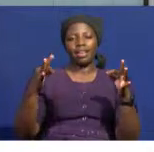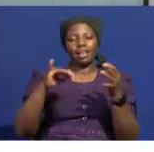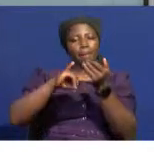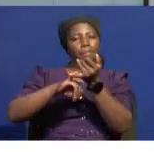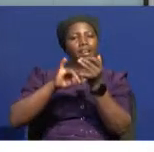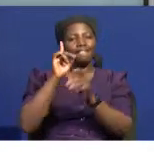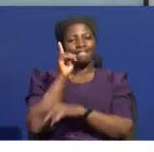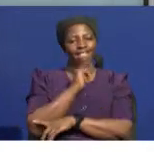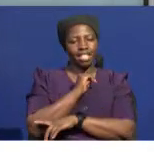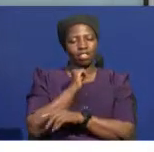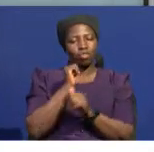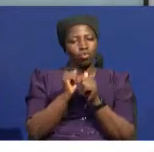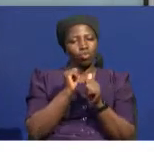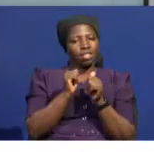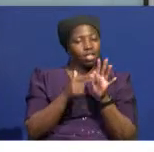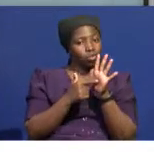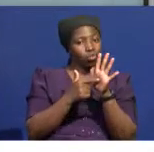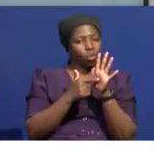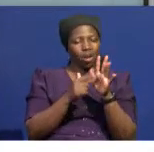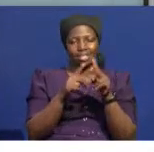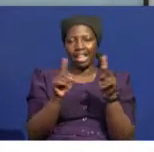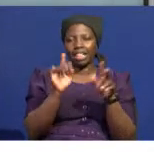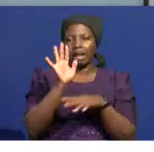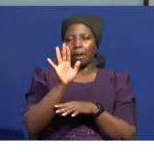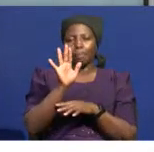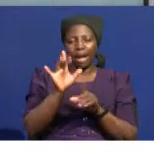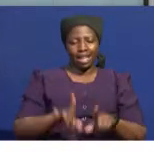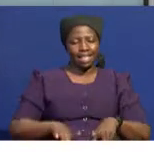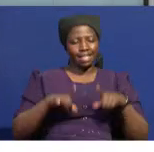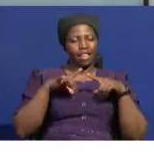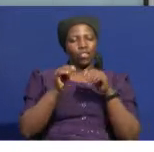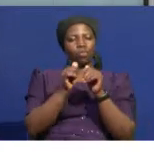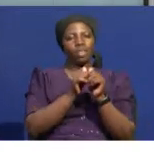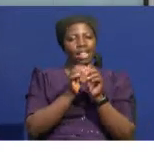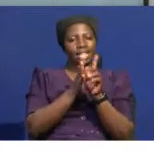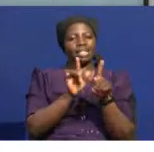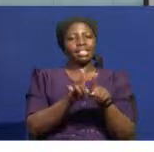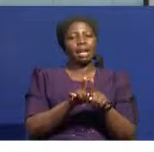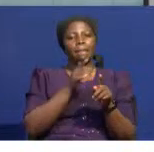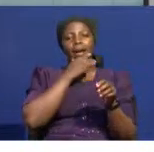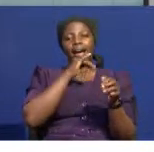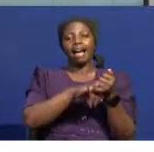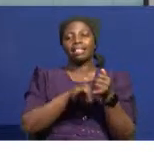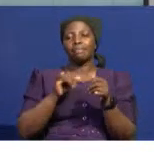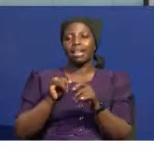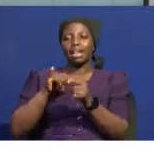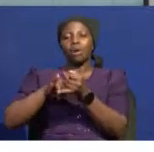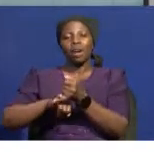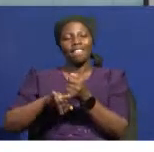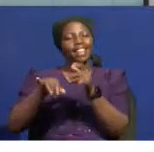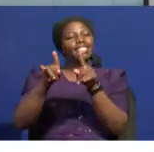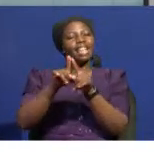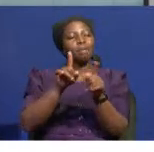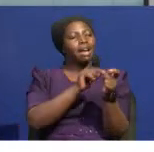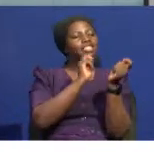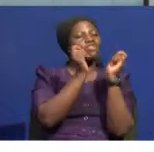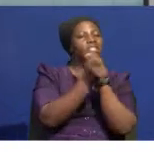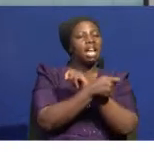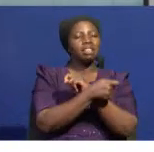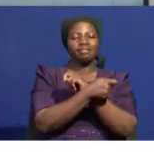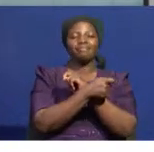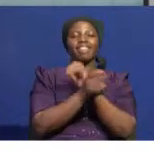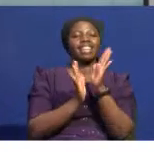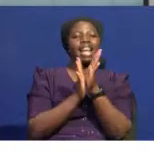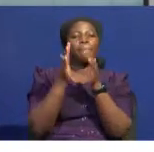marked the start of their new lives together as man and wife and also as reformed drugs and alcohol